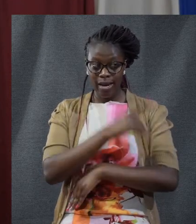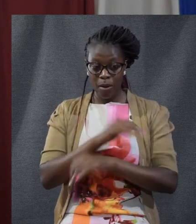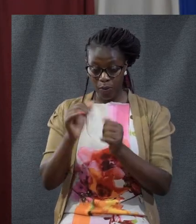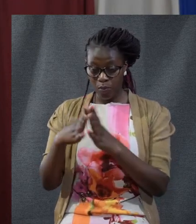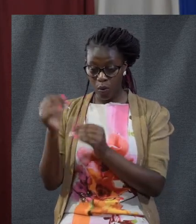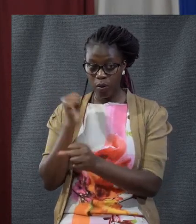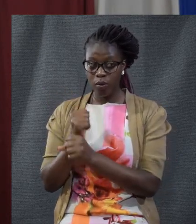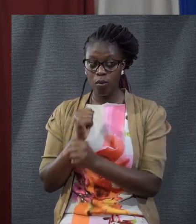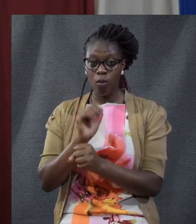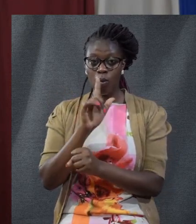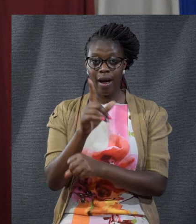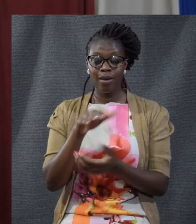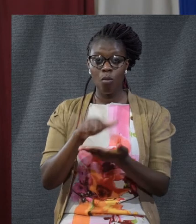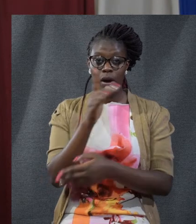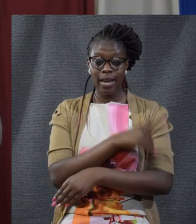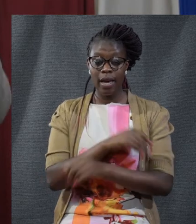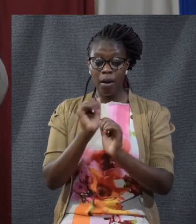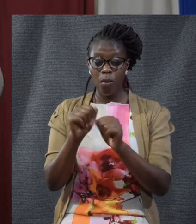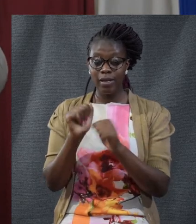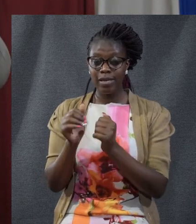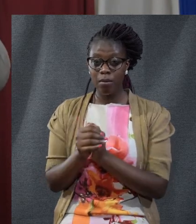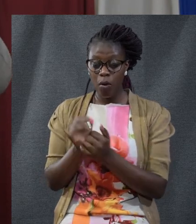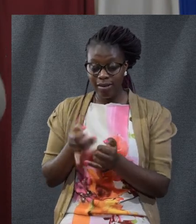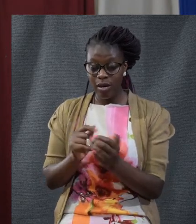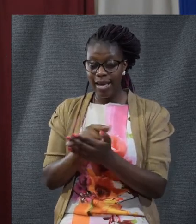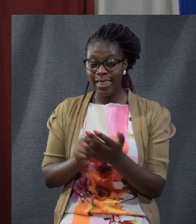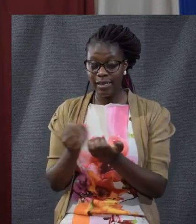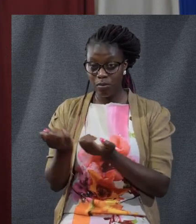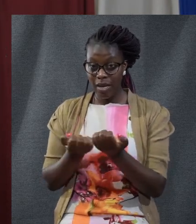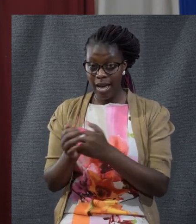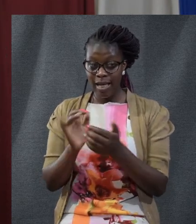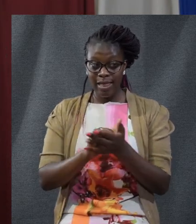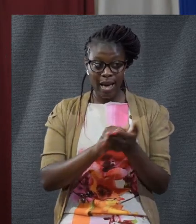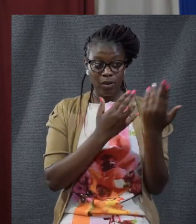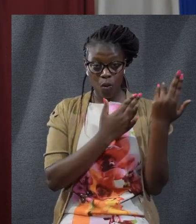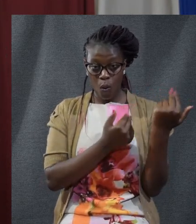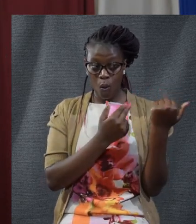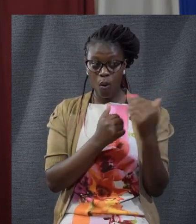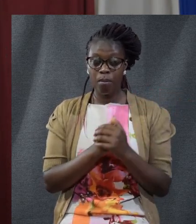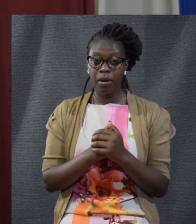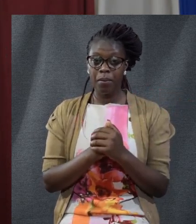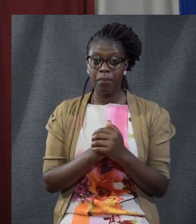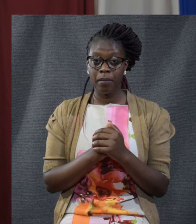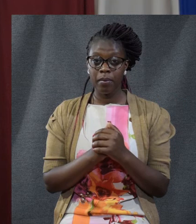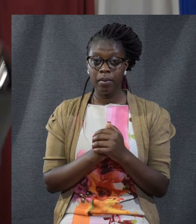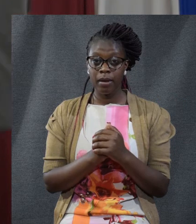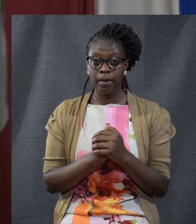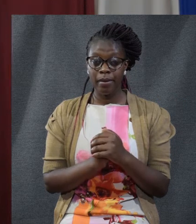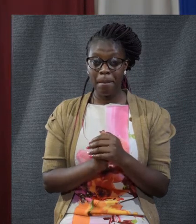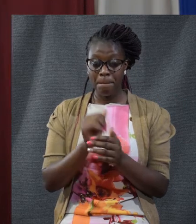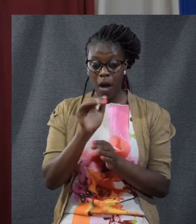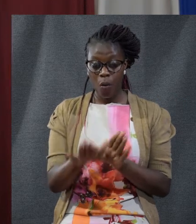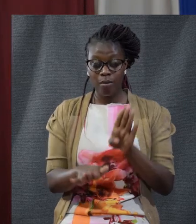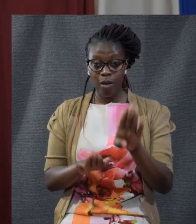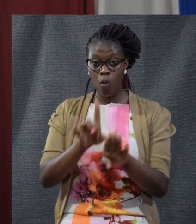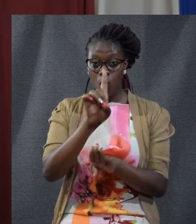I can go to this work just one more month. I can look up to this business just one more month. Just that hope, taking one